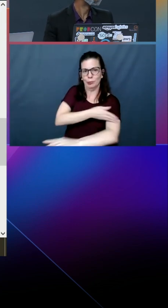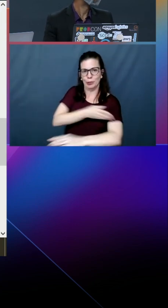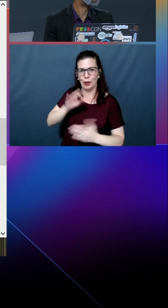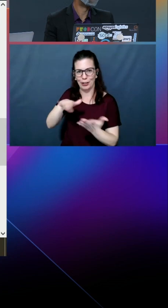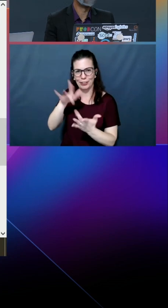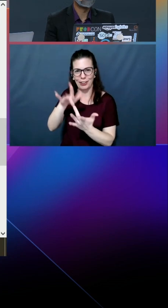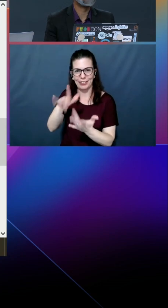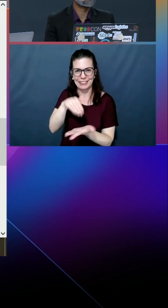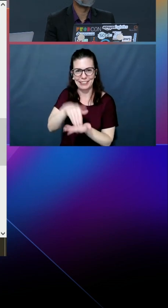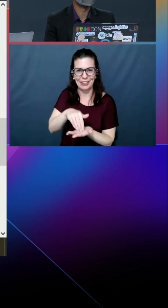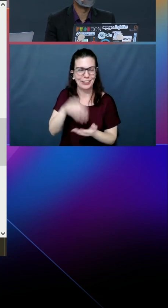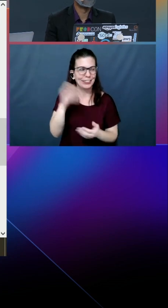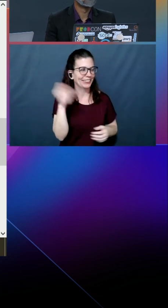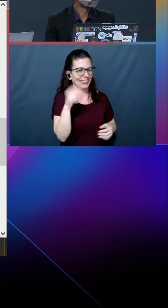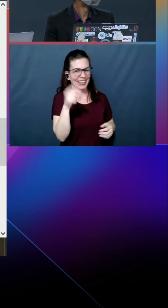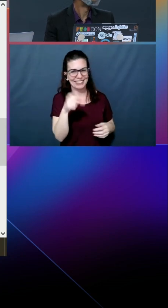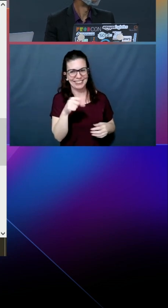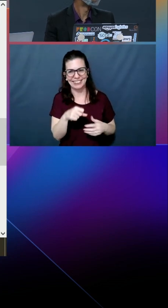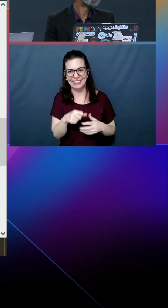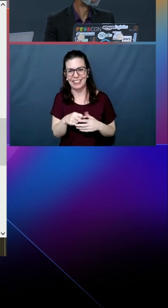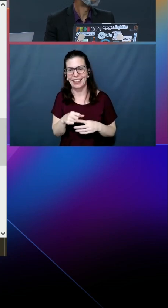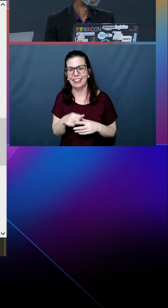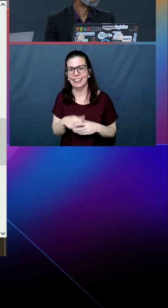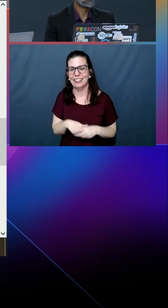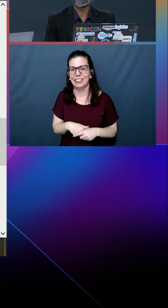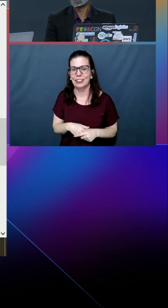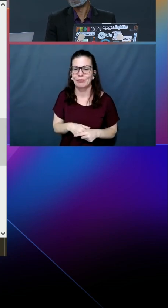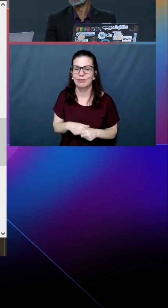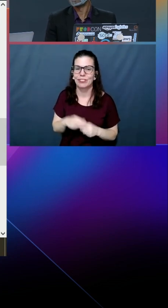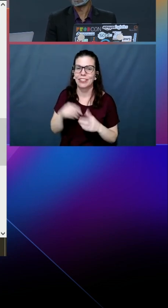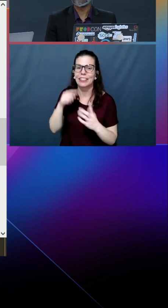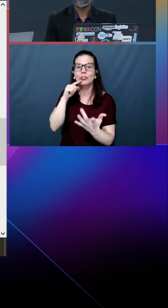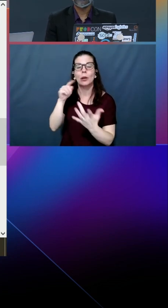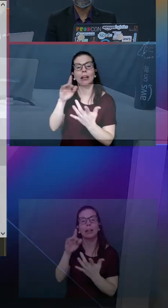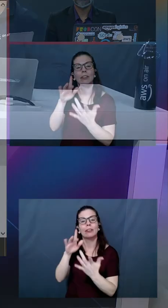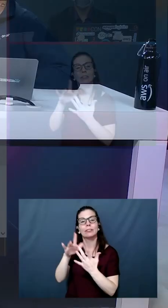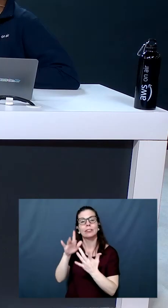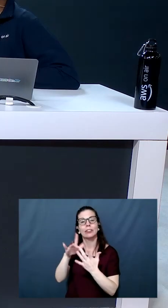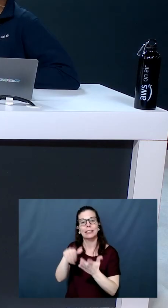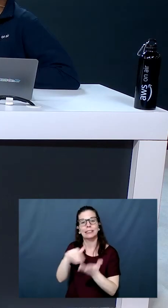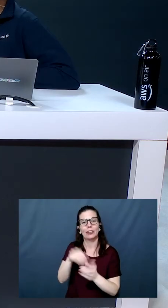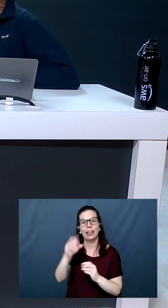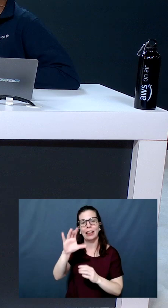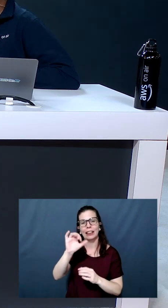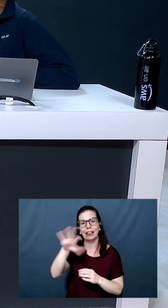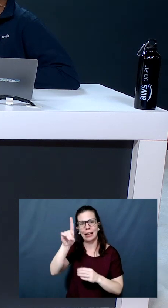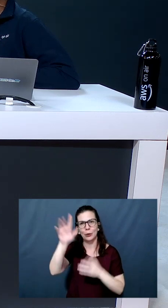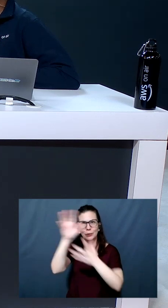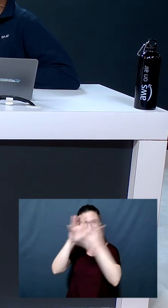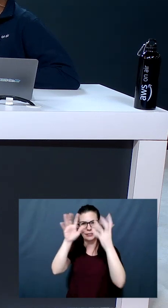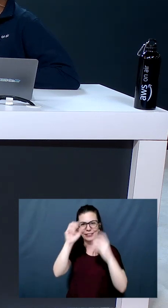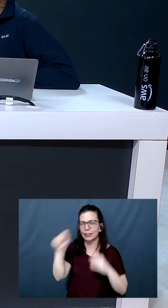cloud. Yeah, absolutely. And the fact we have a contact center in the cloud. Well, thank you very much for your time,